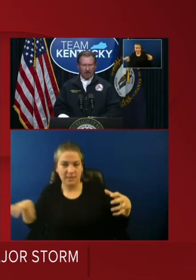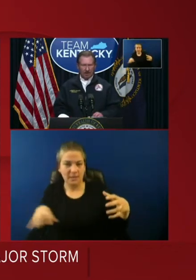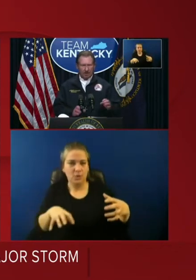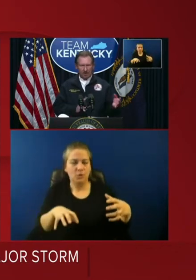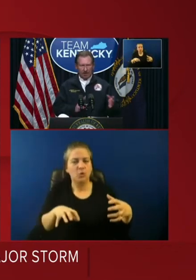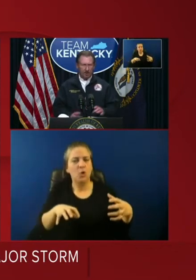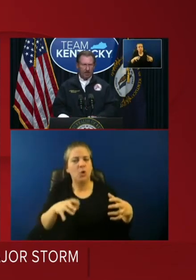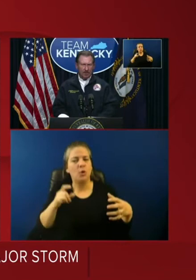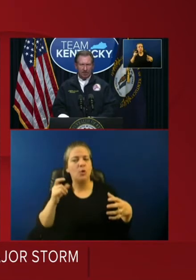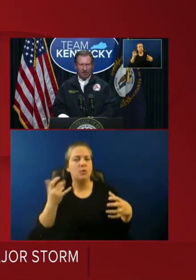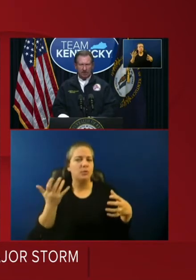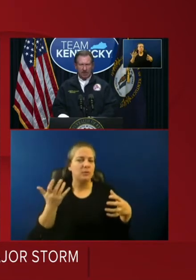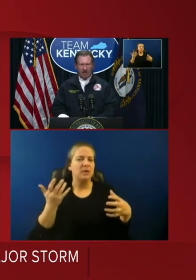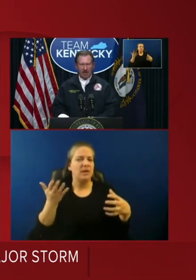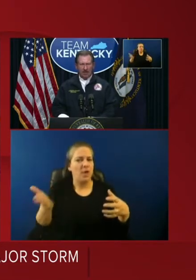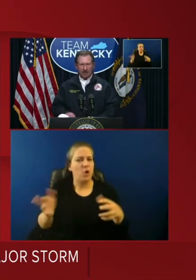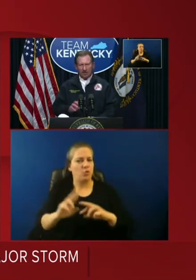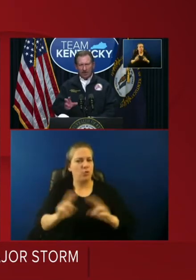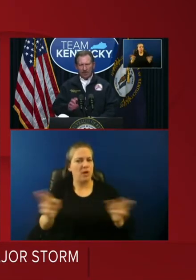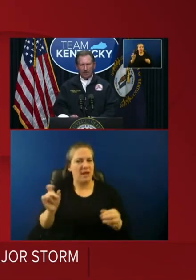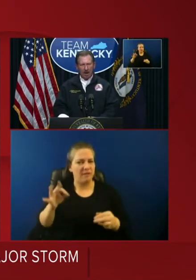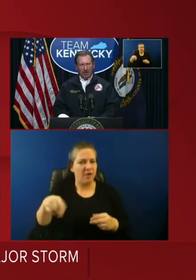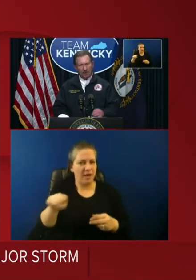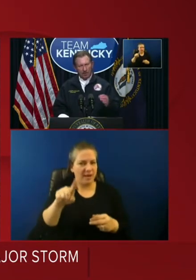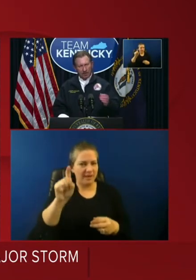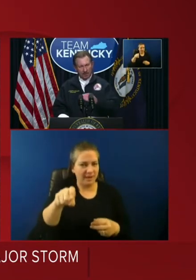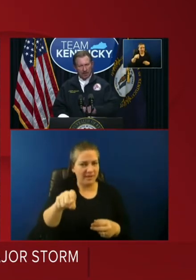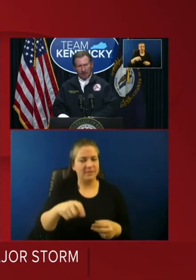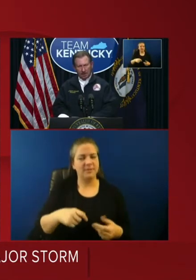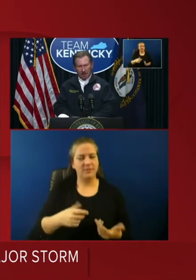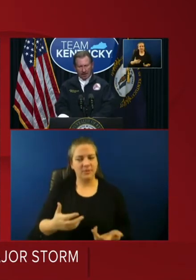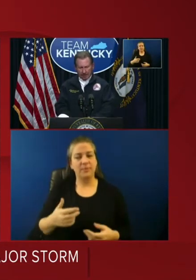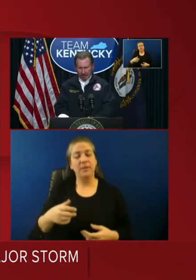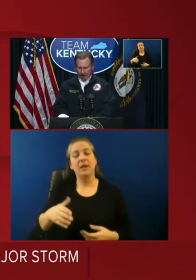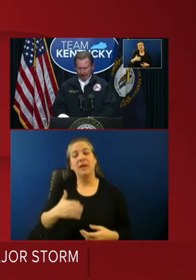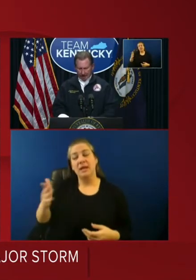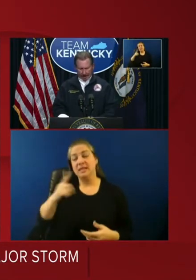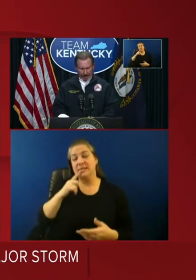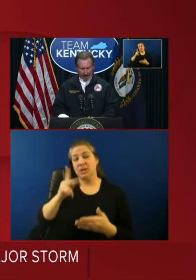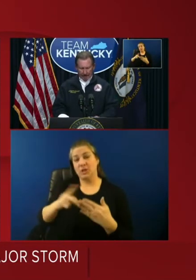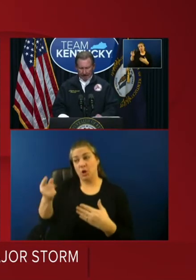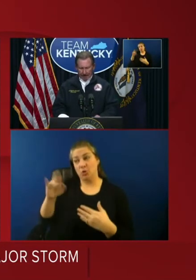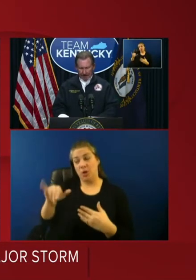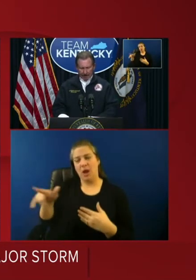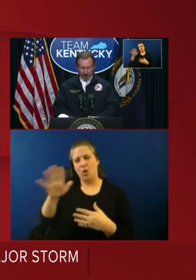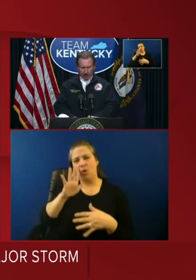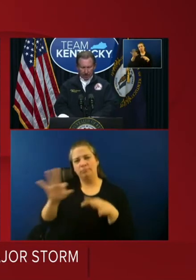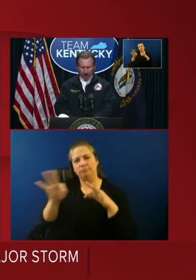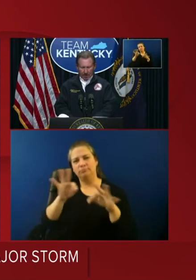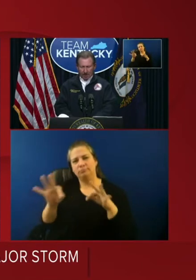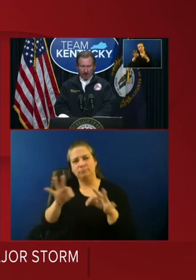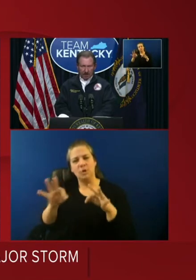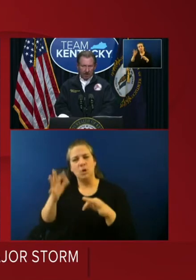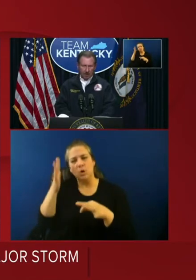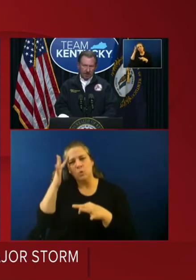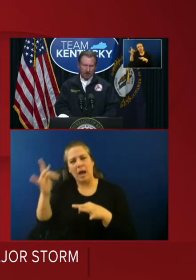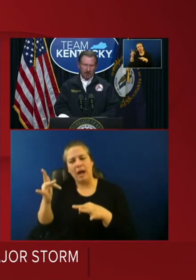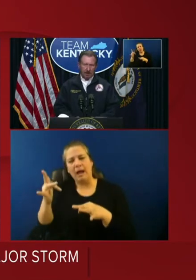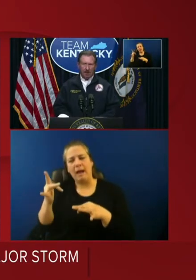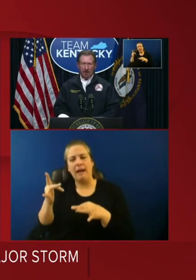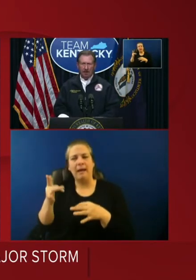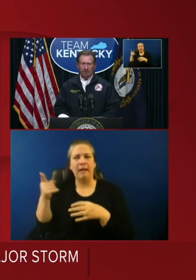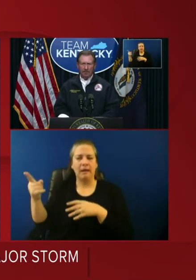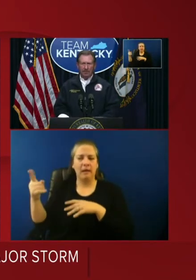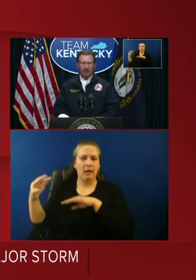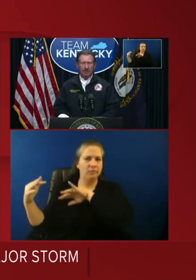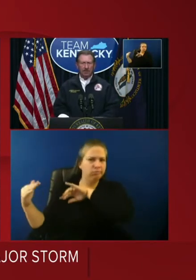a little bit about some of the road temperatures, and that's the reason why we're experiencing a delay. Again, in the central part of the state, you're going to